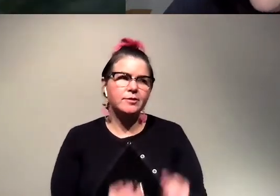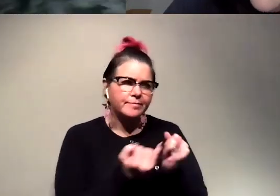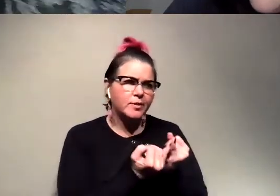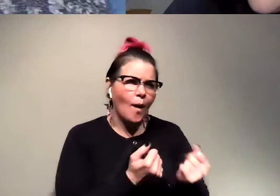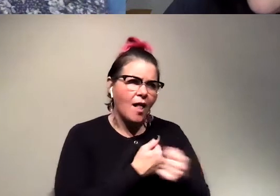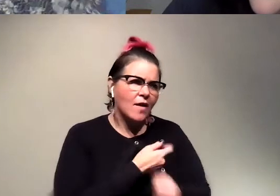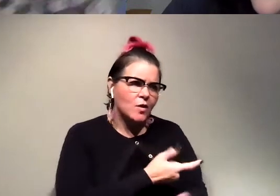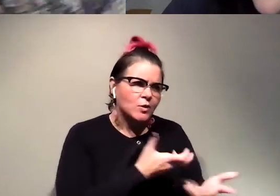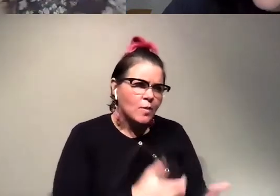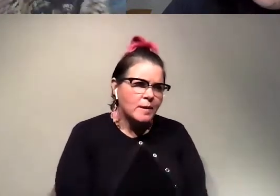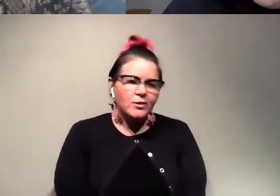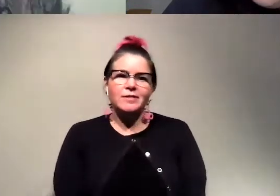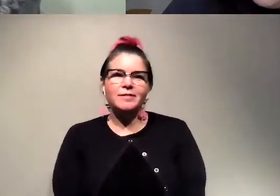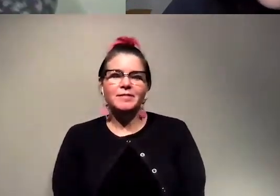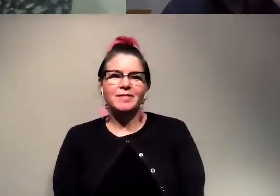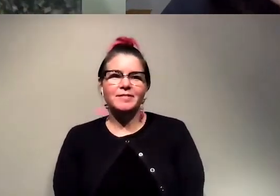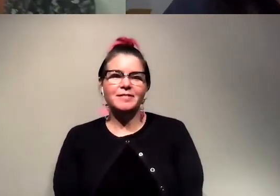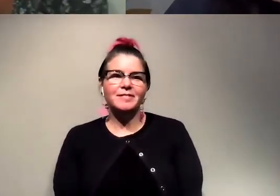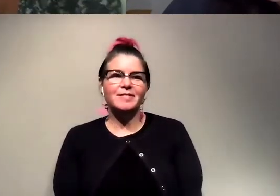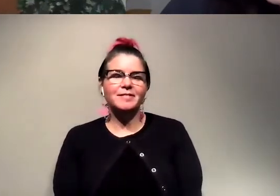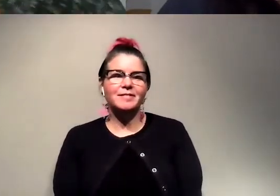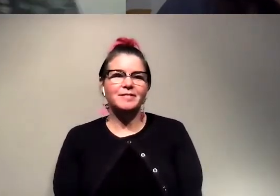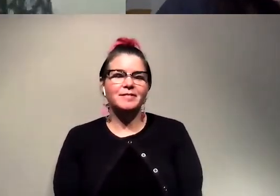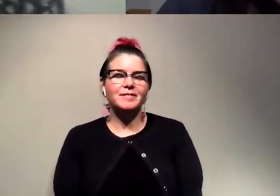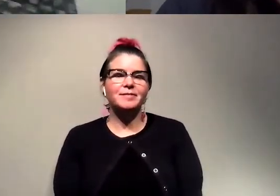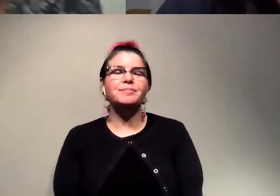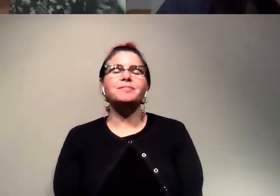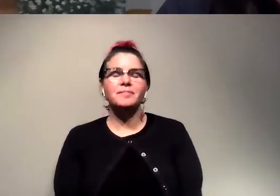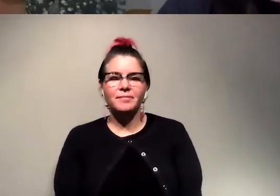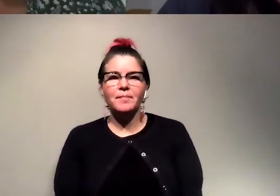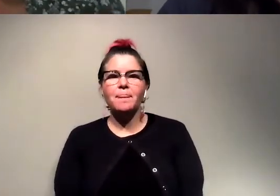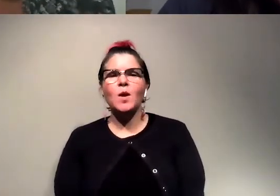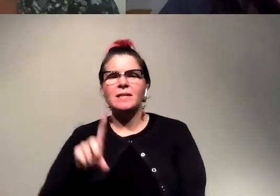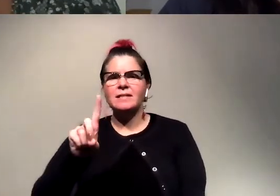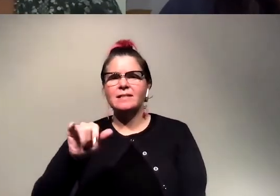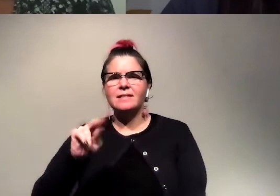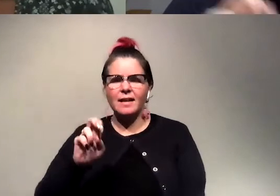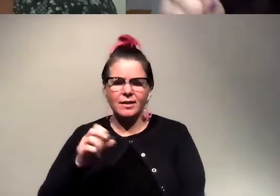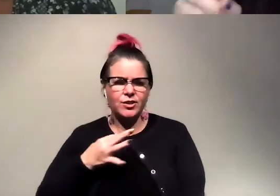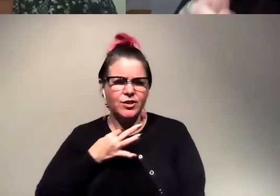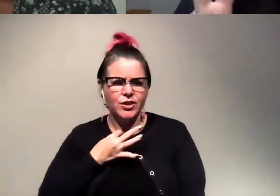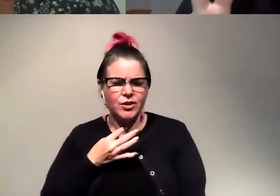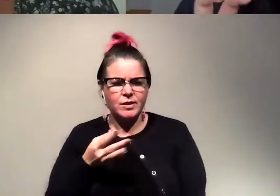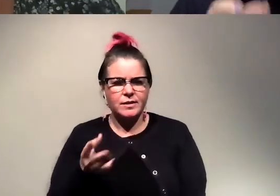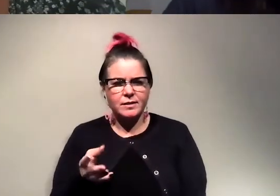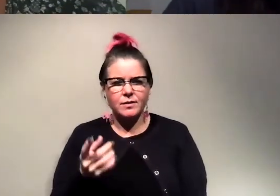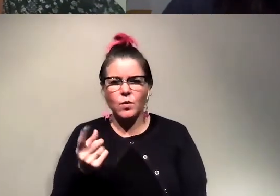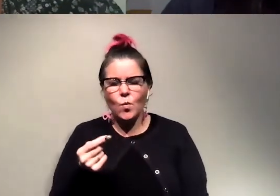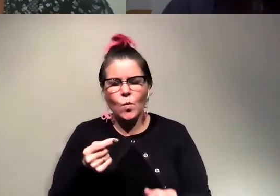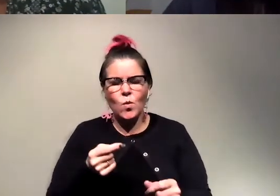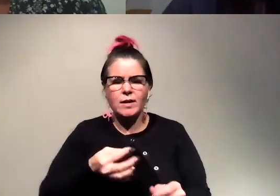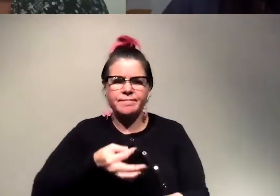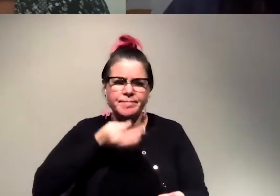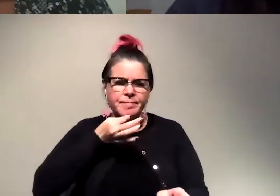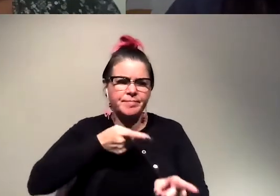We show lizards. Cool. So Diane would like to know what like special skills do